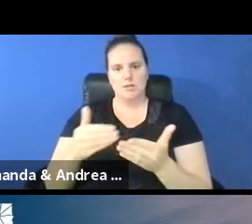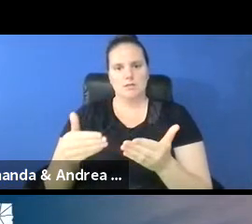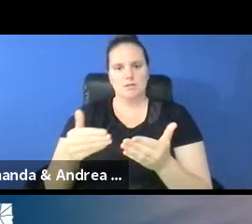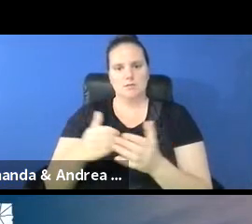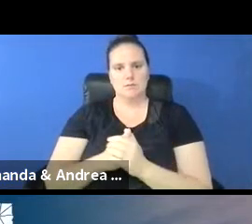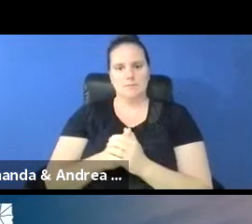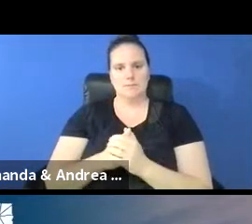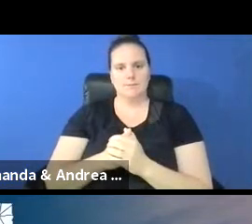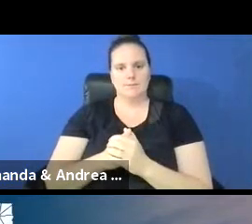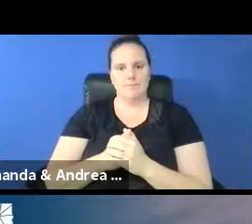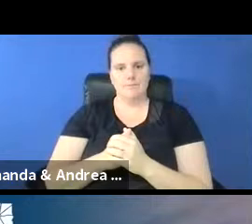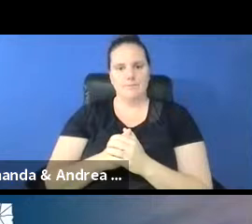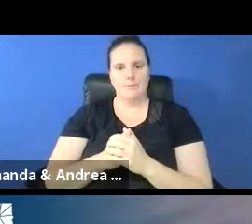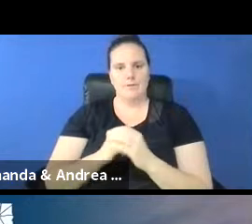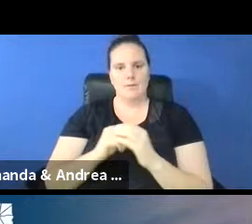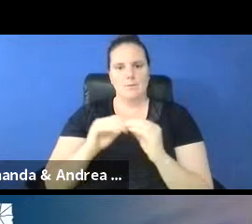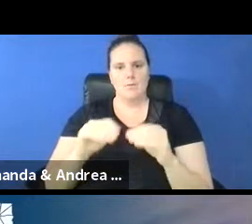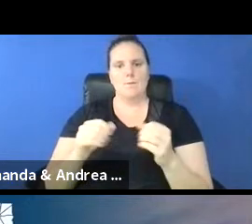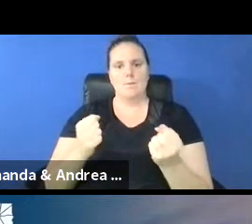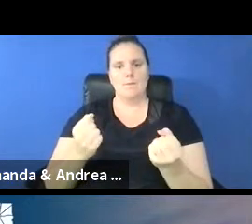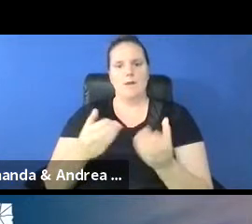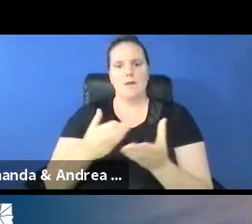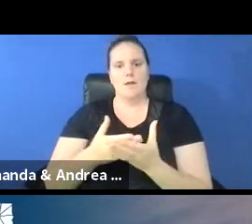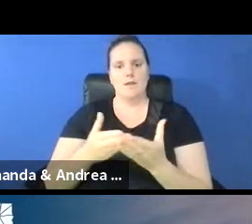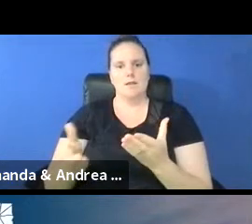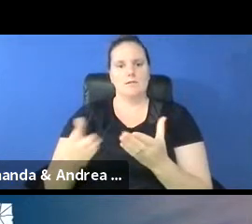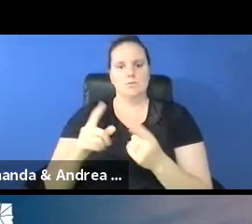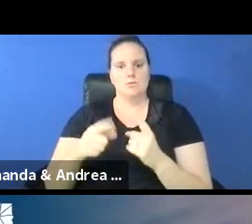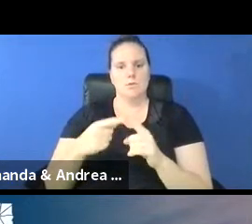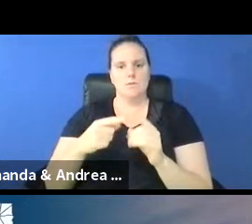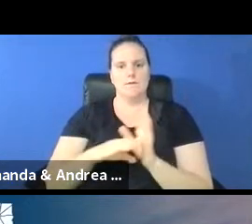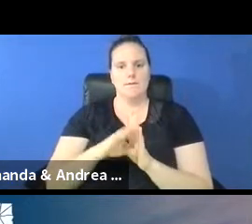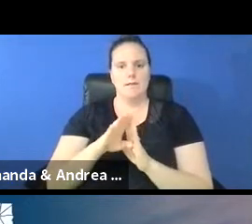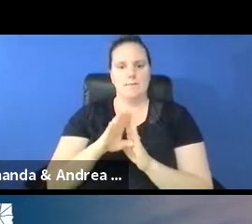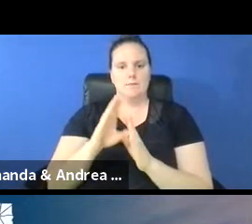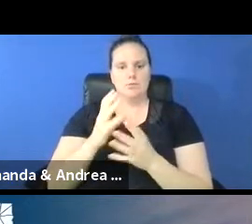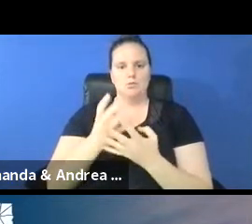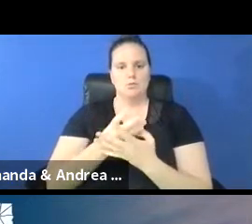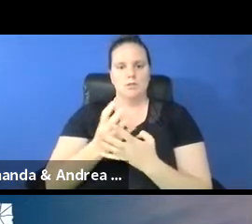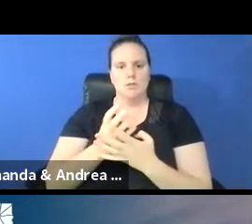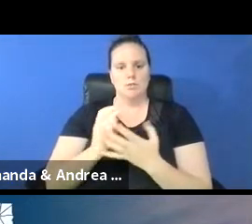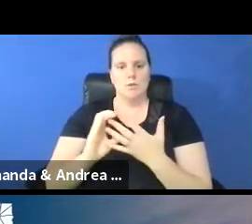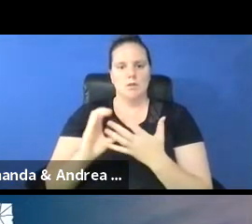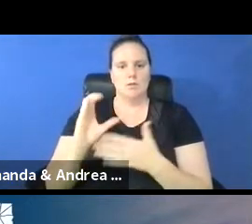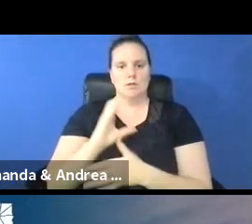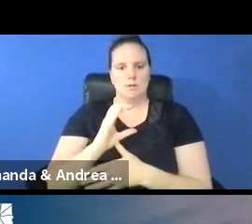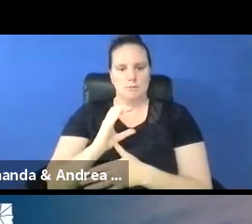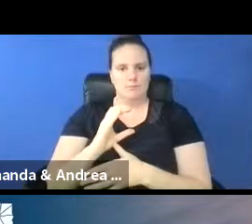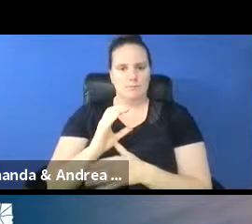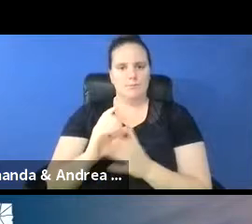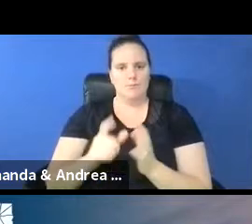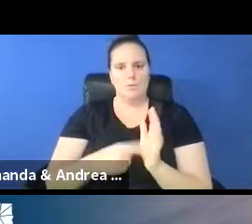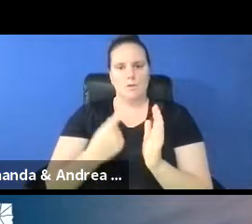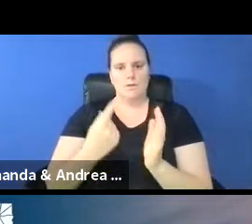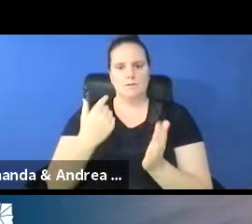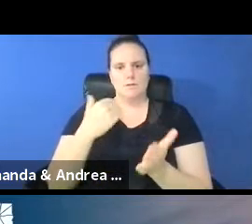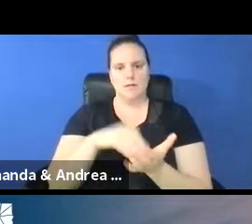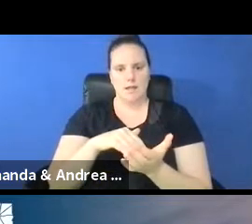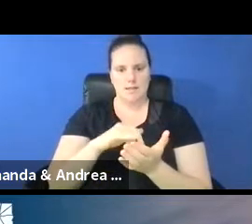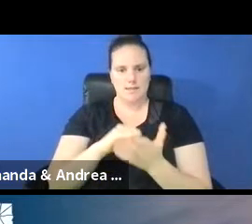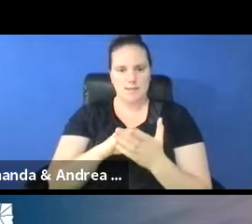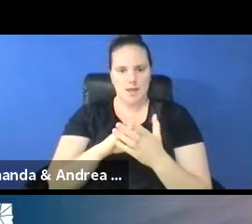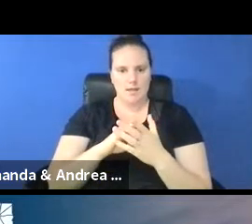going to put a number of things up as we develop screening criteria, and once again go through that